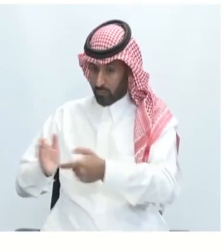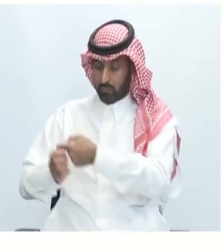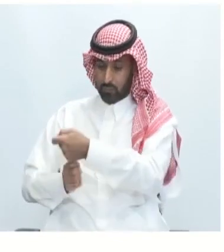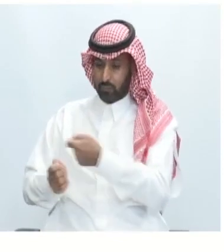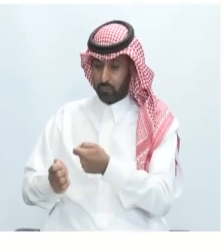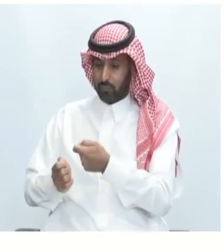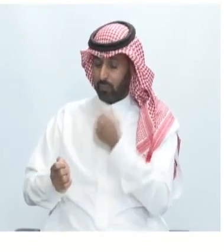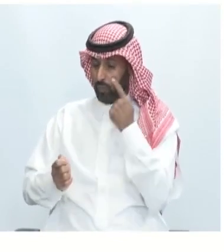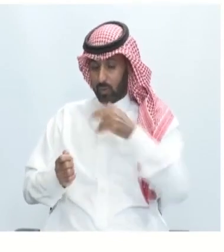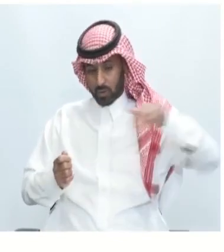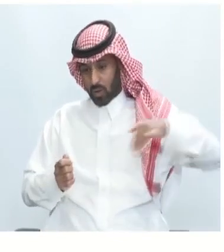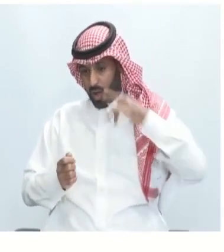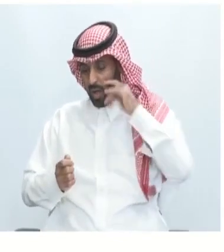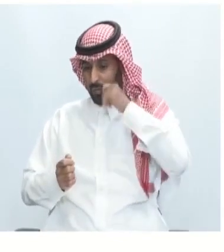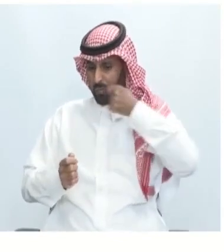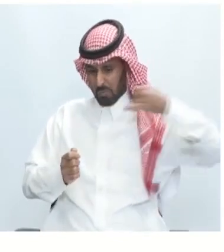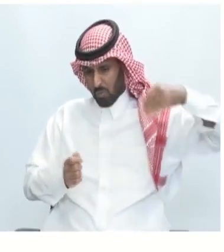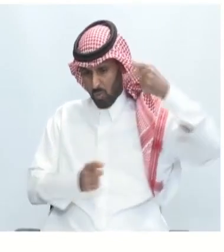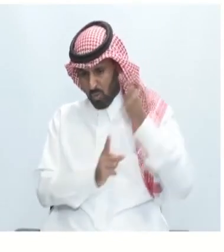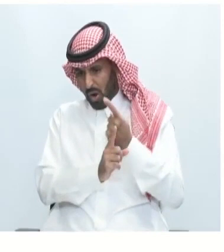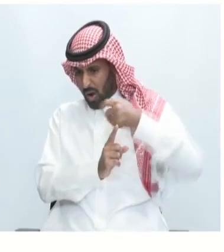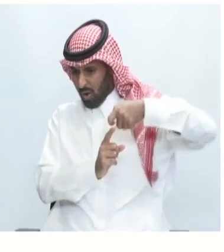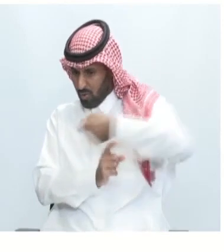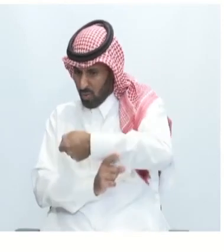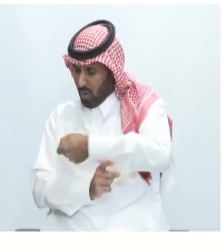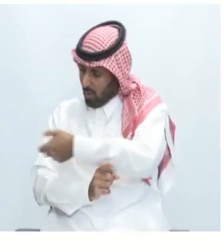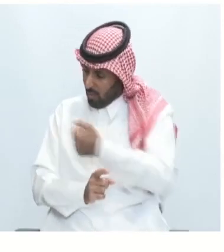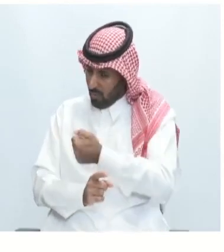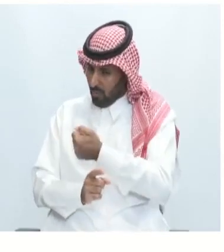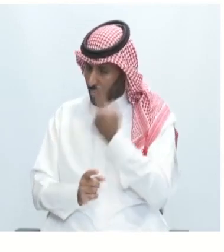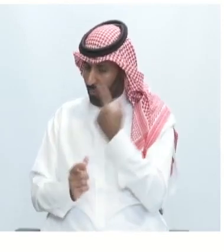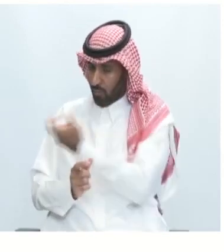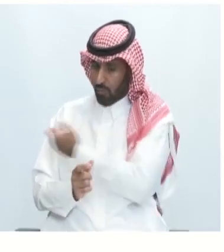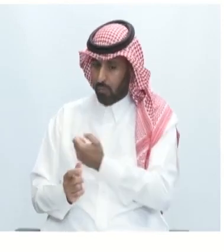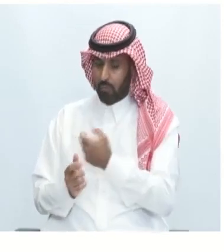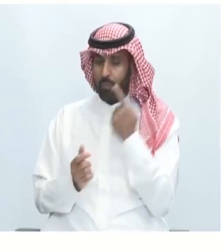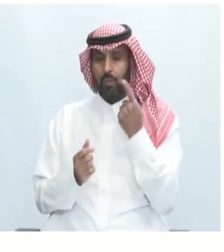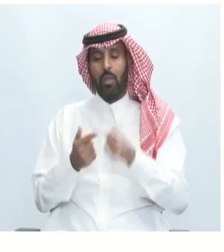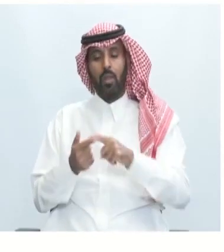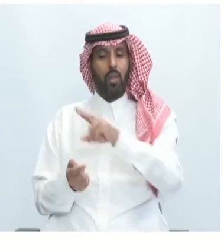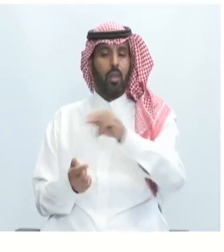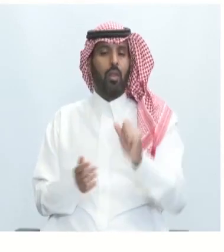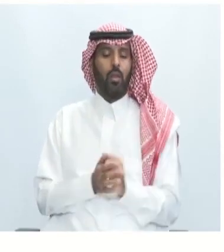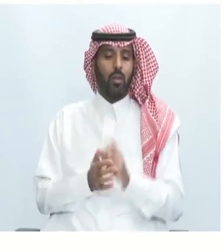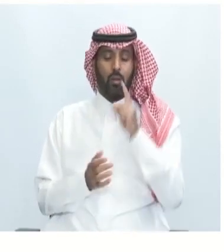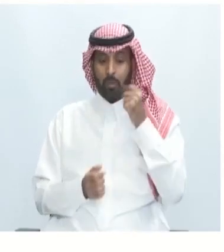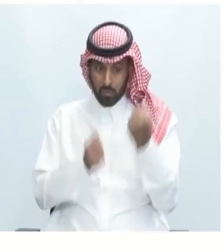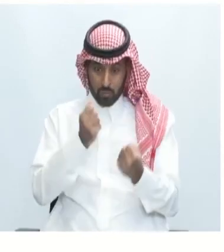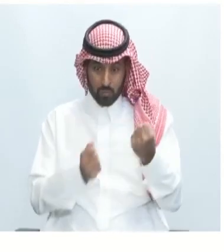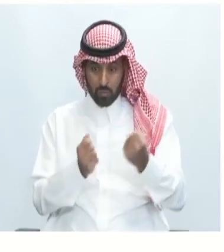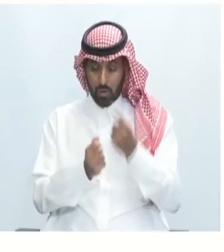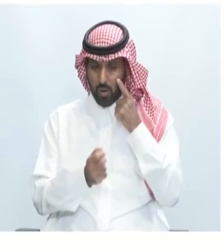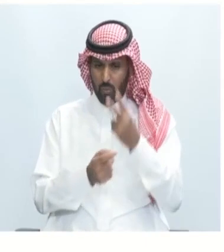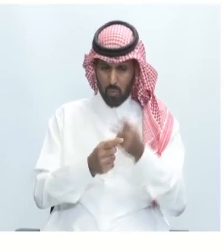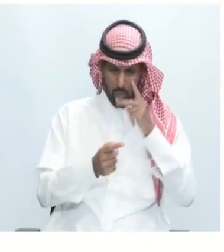ATM when, the word when, this is the connection here, he was mugged. Another example here. The driver had